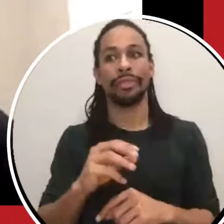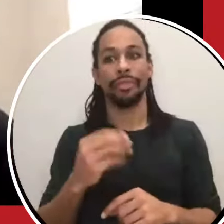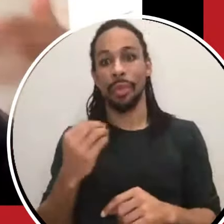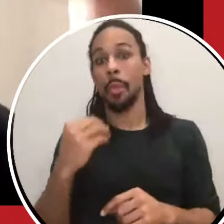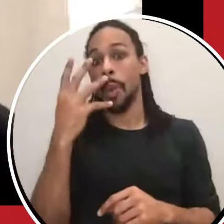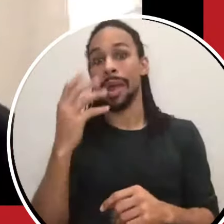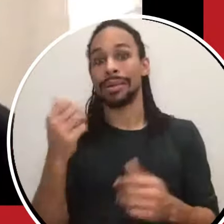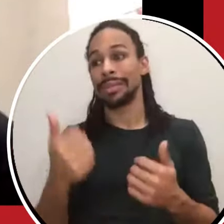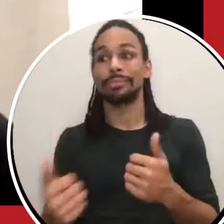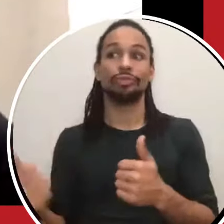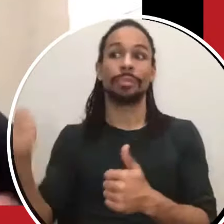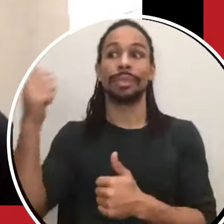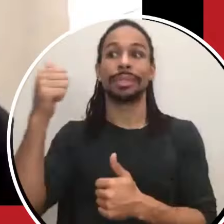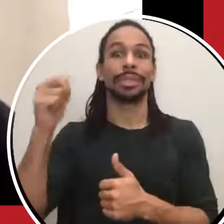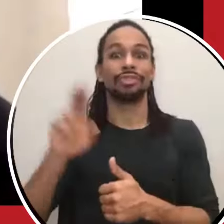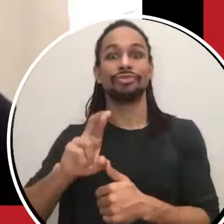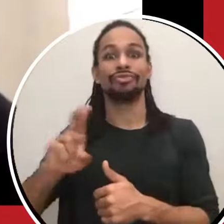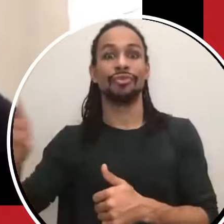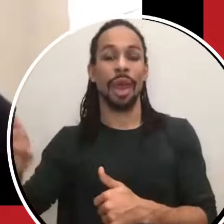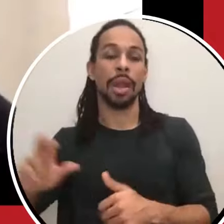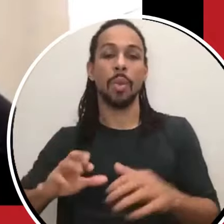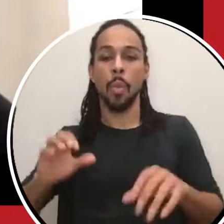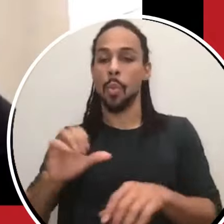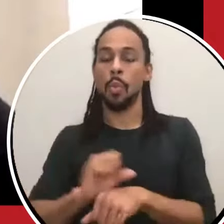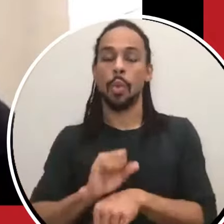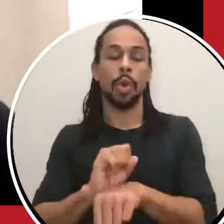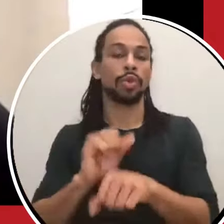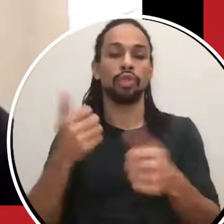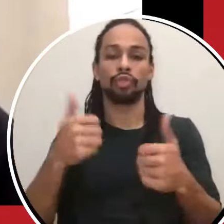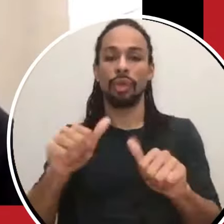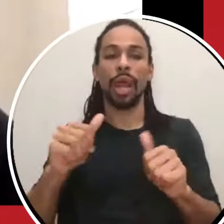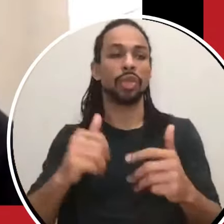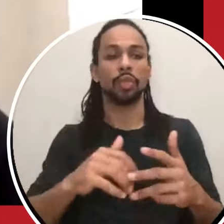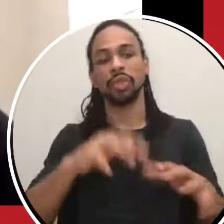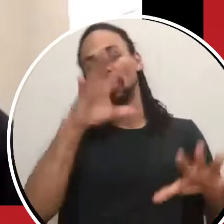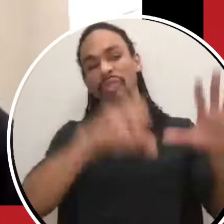to disenfranchise and disempower folks from being able to exercise their right.